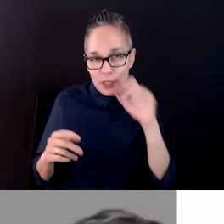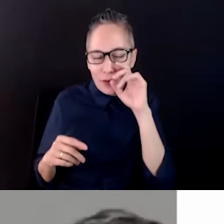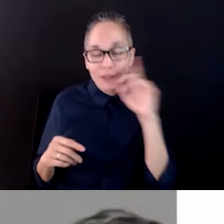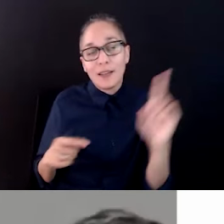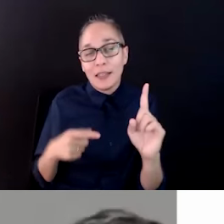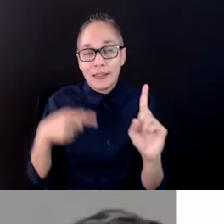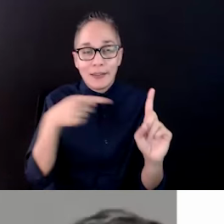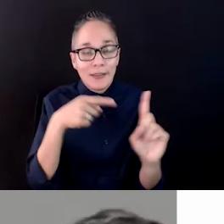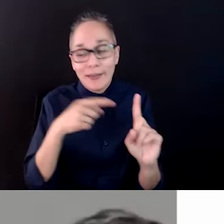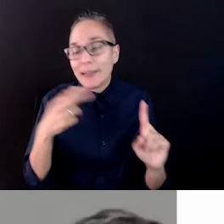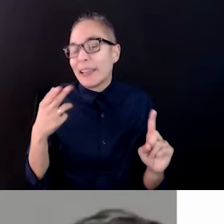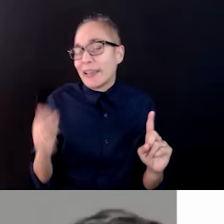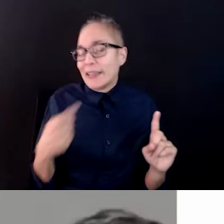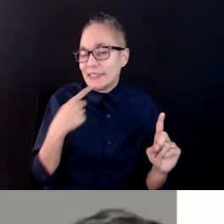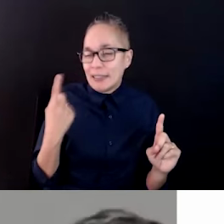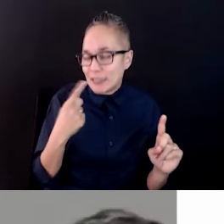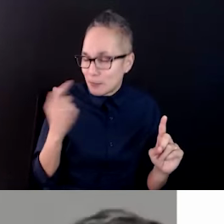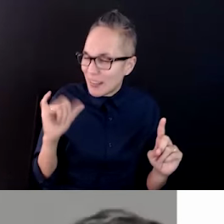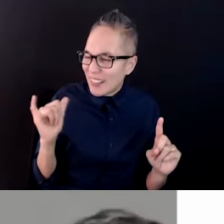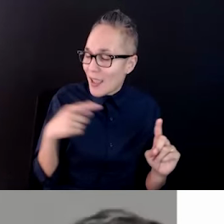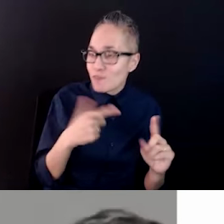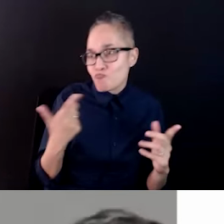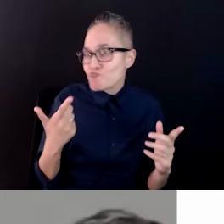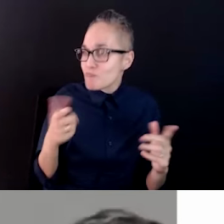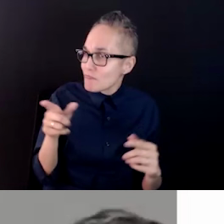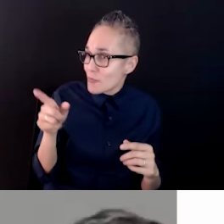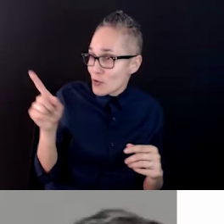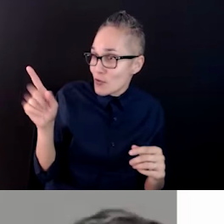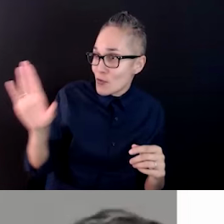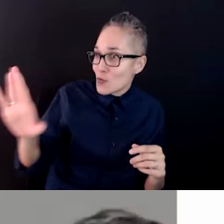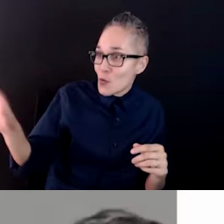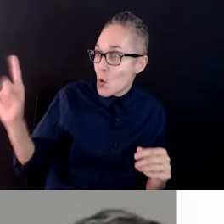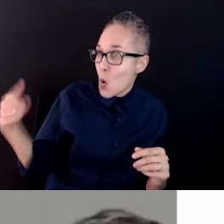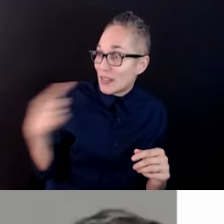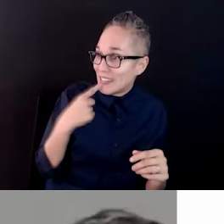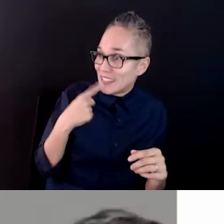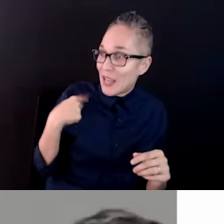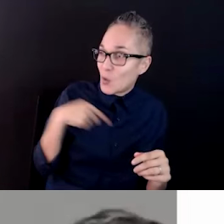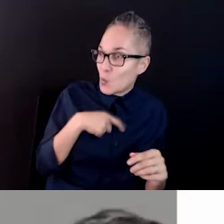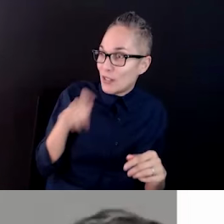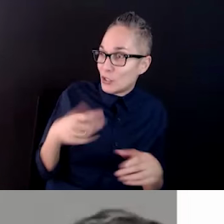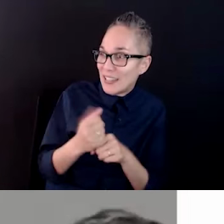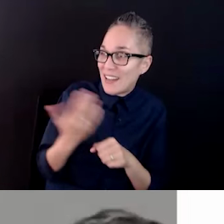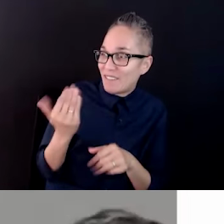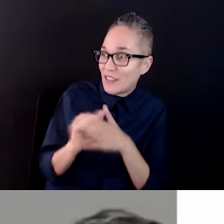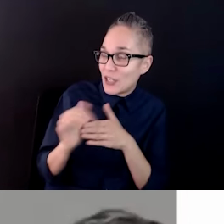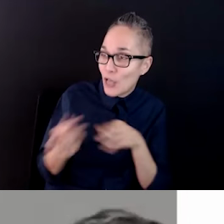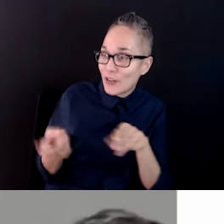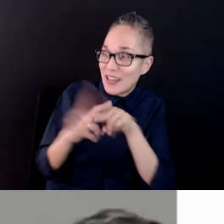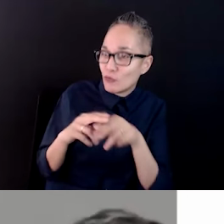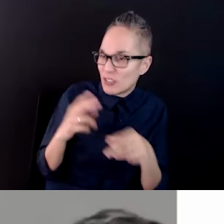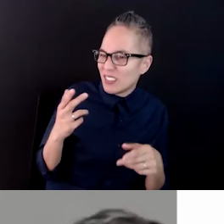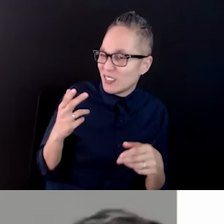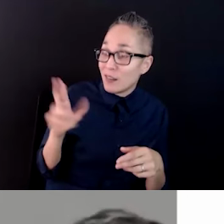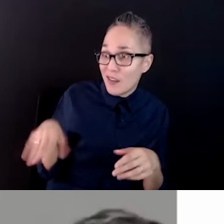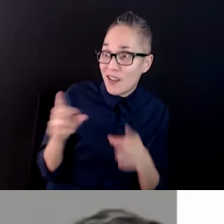negotiator, and he said something along the lines of, so you're only saying we should get a $15 increase to the premium that the